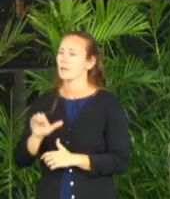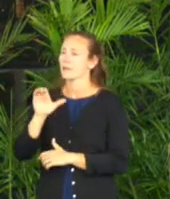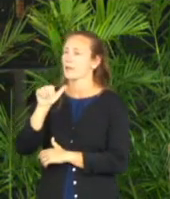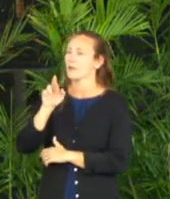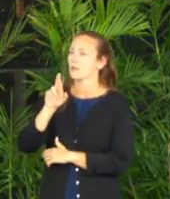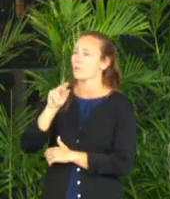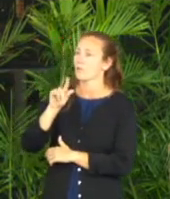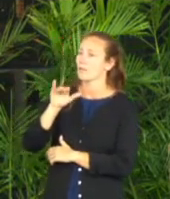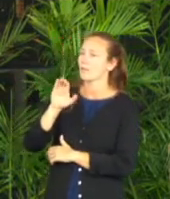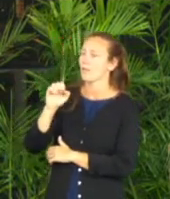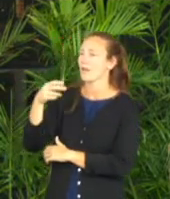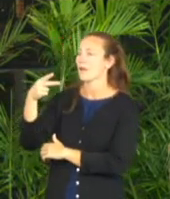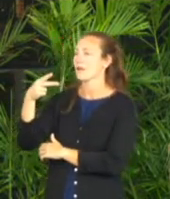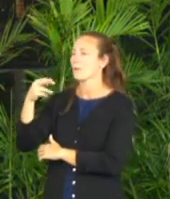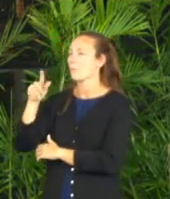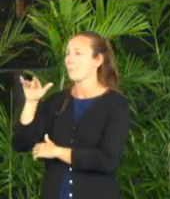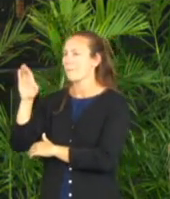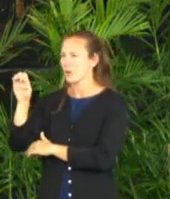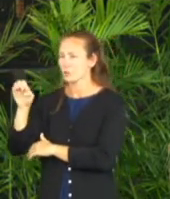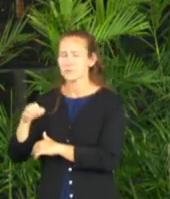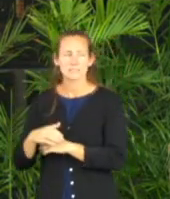Caroline Pierce,